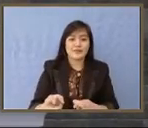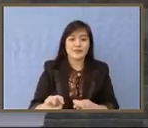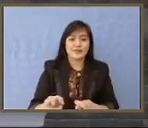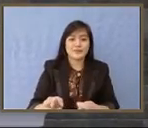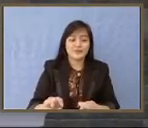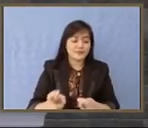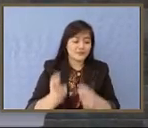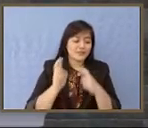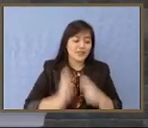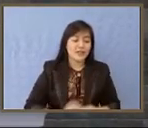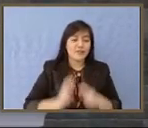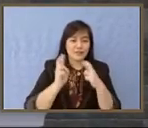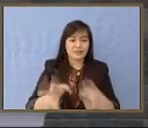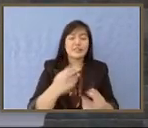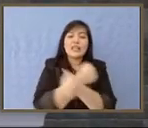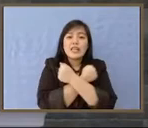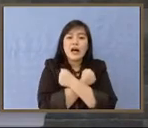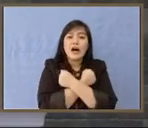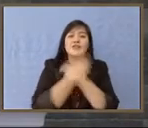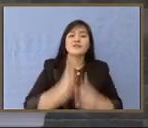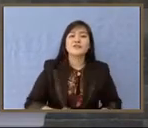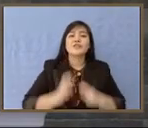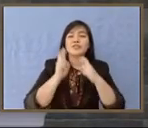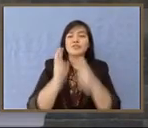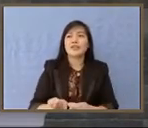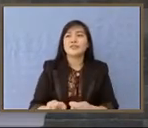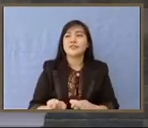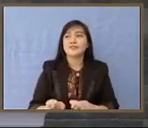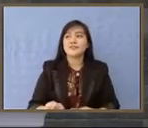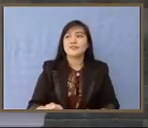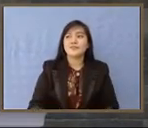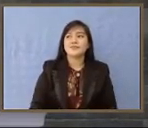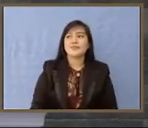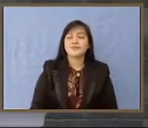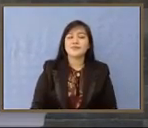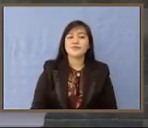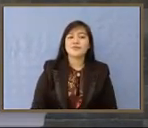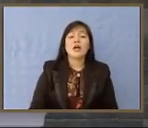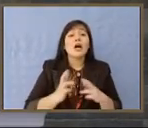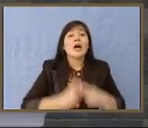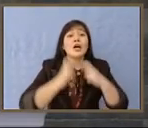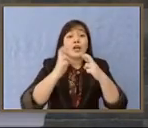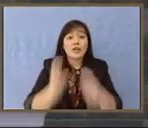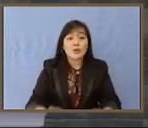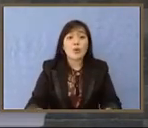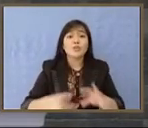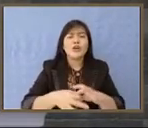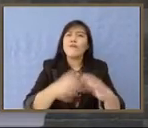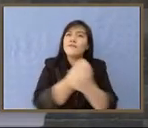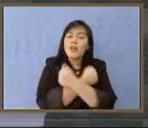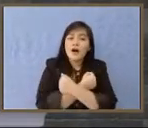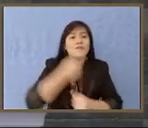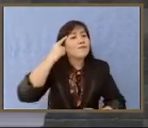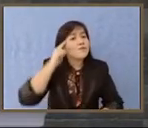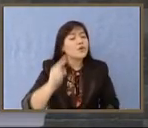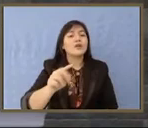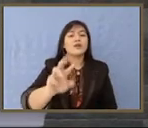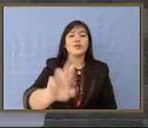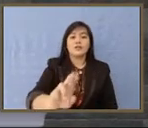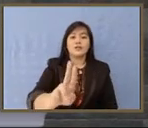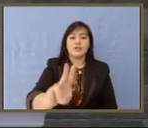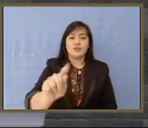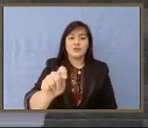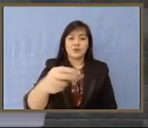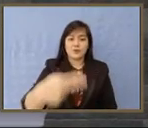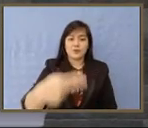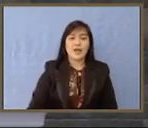reward. Ano naman po yung naging reward ng pagmamahal para kay Ruth? Ito po yung Ruth's marital